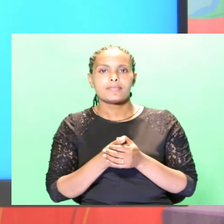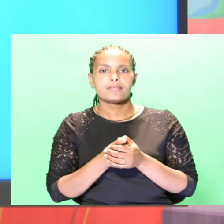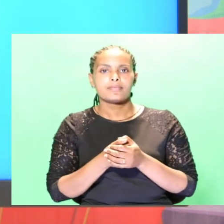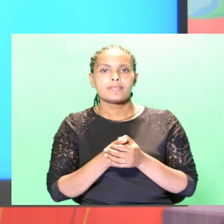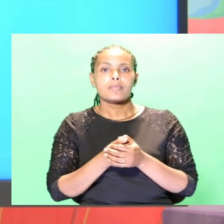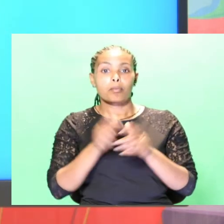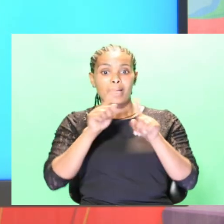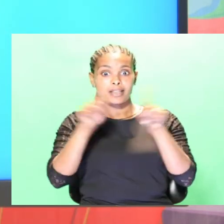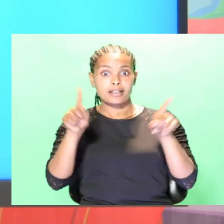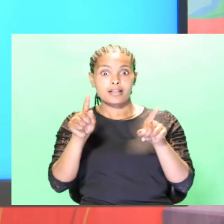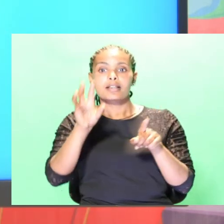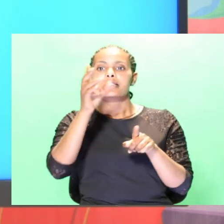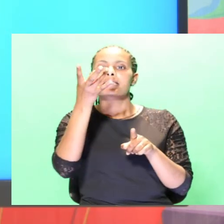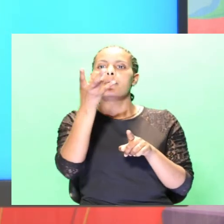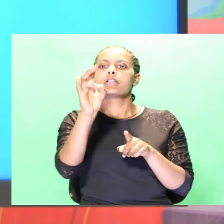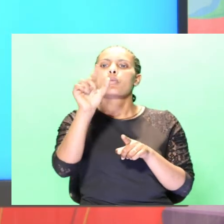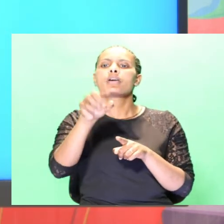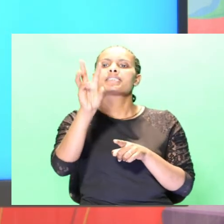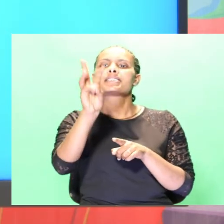But